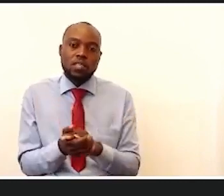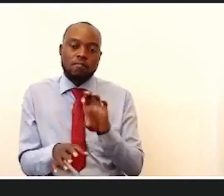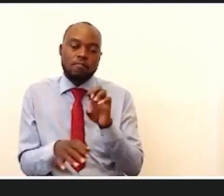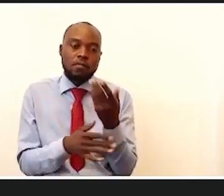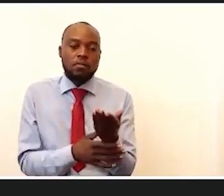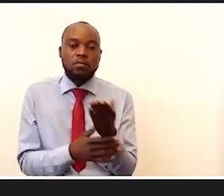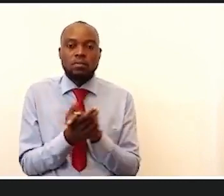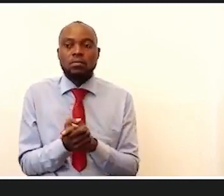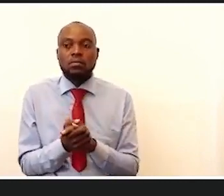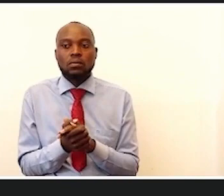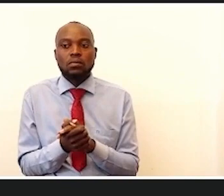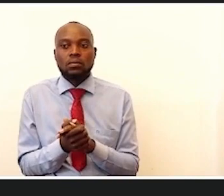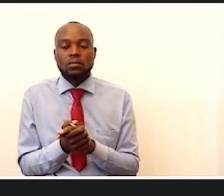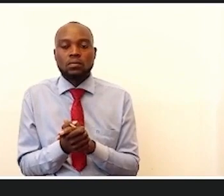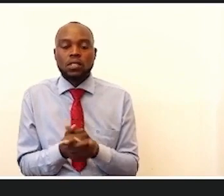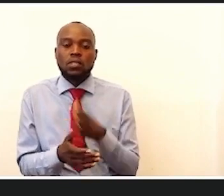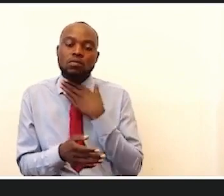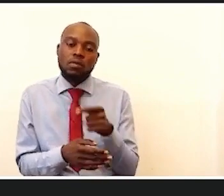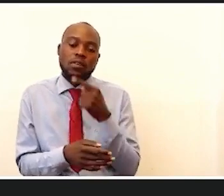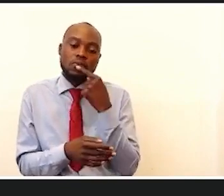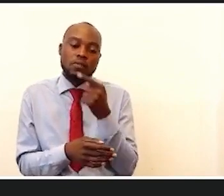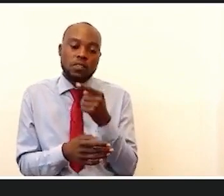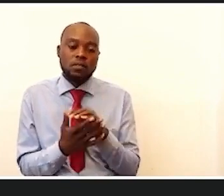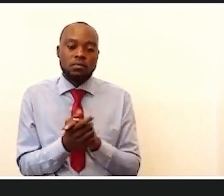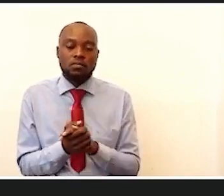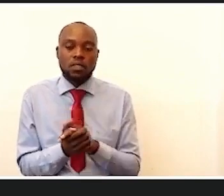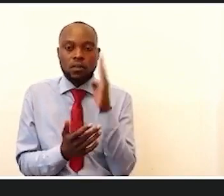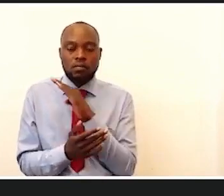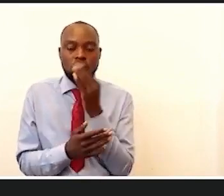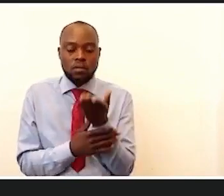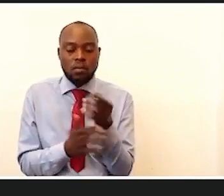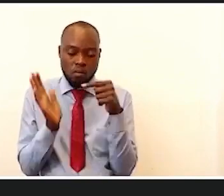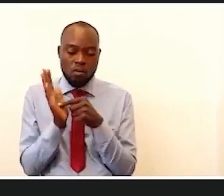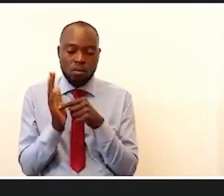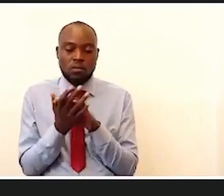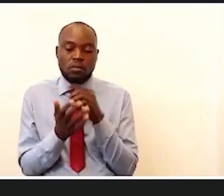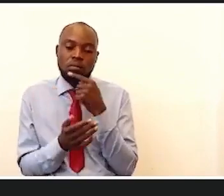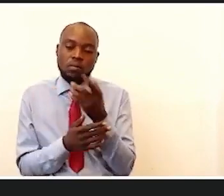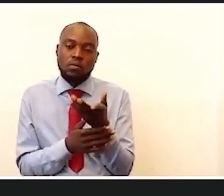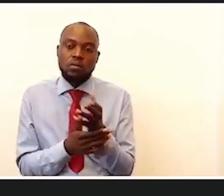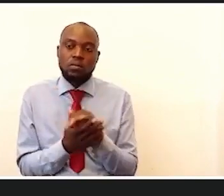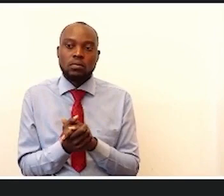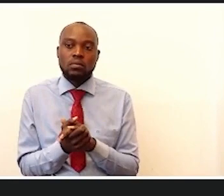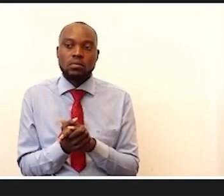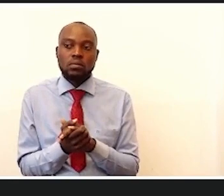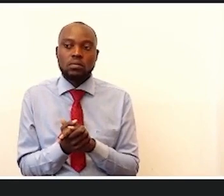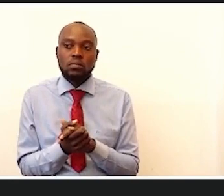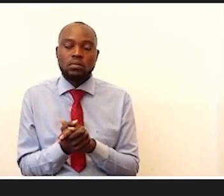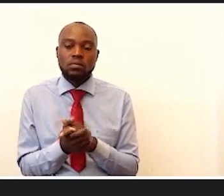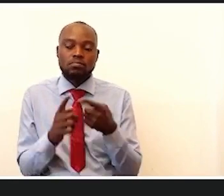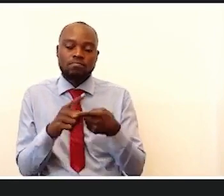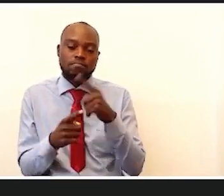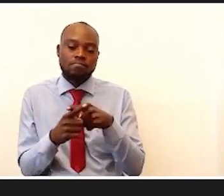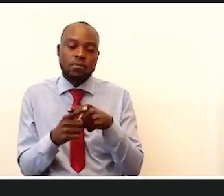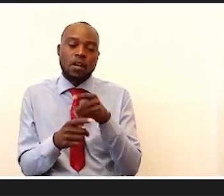to be achieved. I would like to make one final point. which is essentially about the issue of